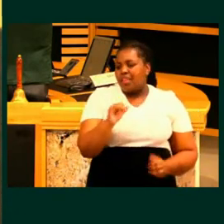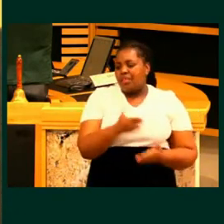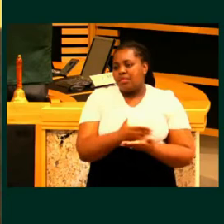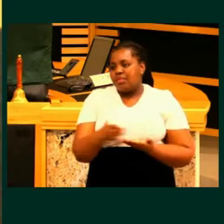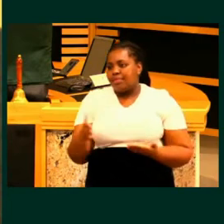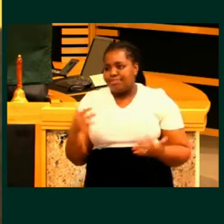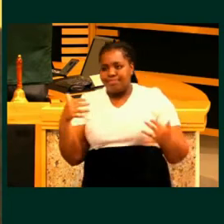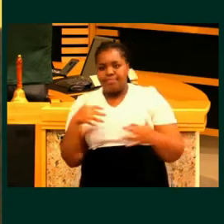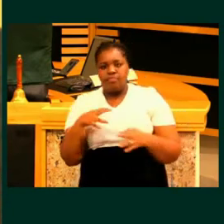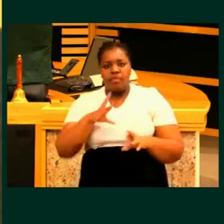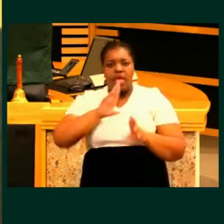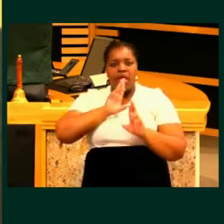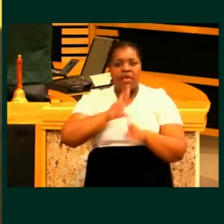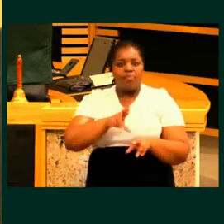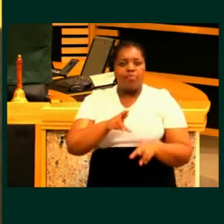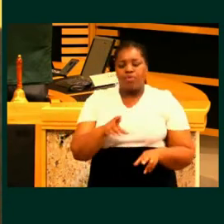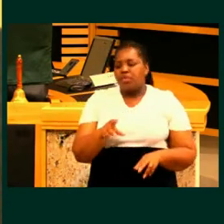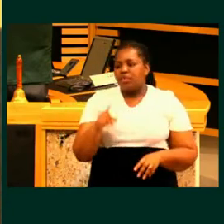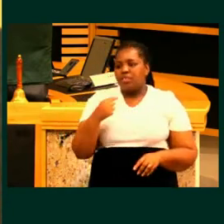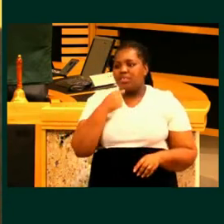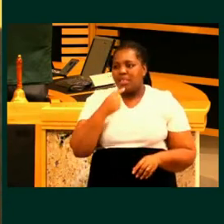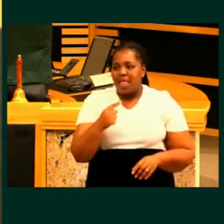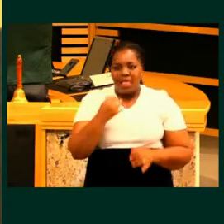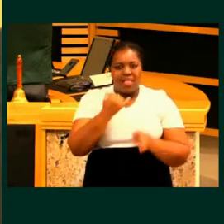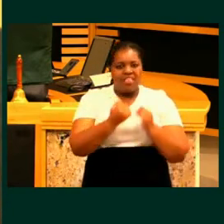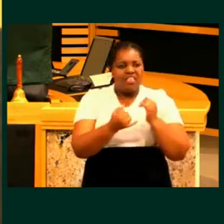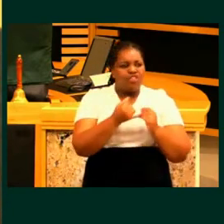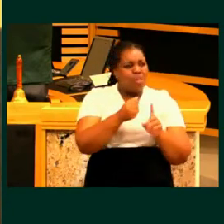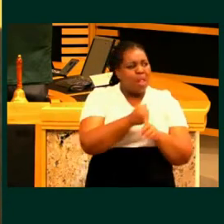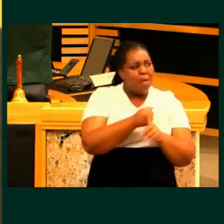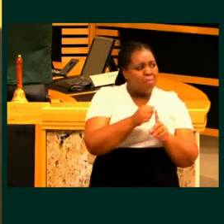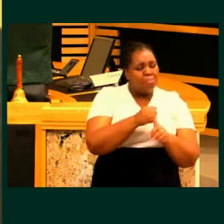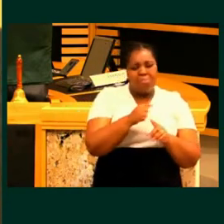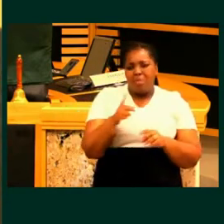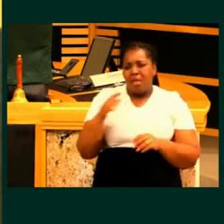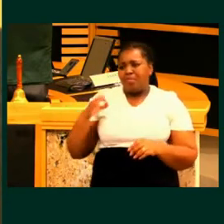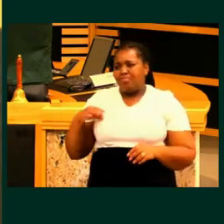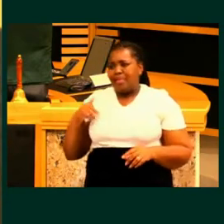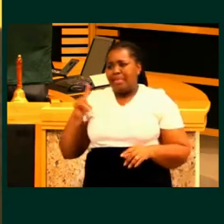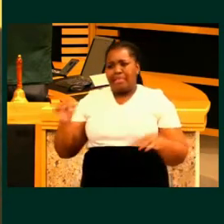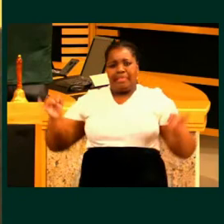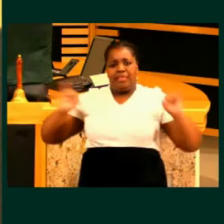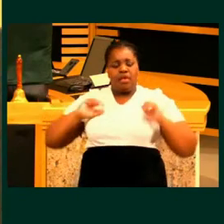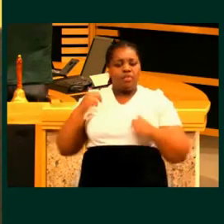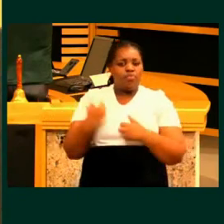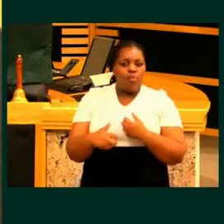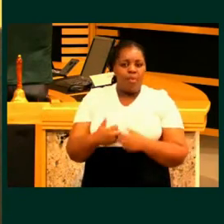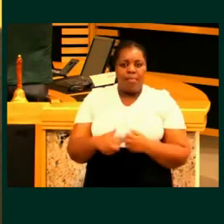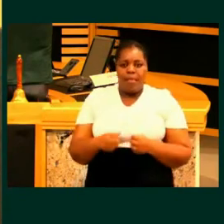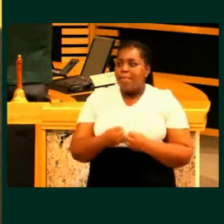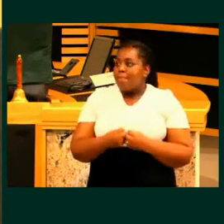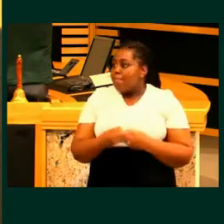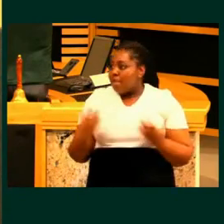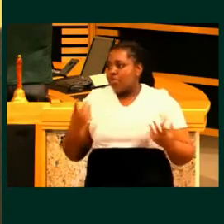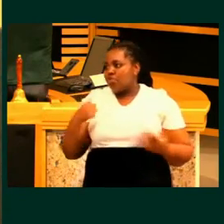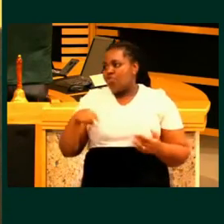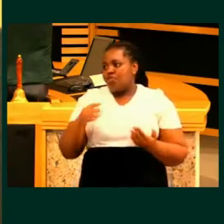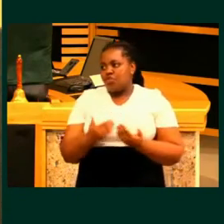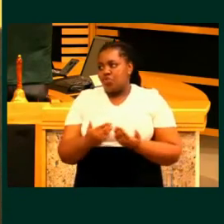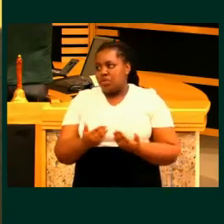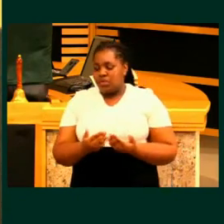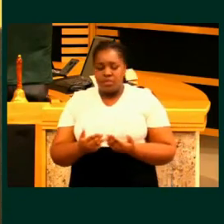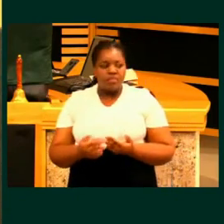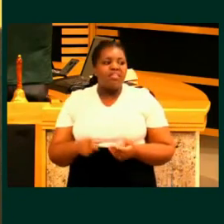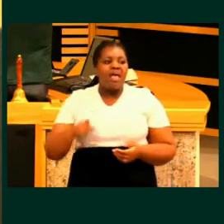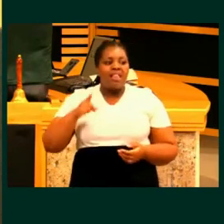shocking reports indicating that sexual harassment of girls is a serious problem in many of our schools